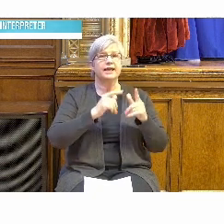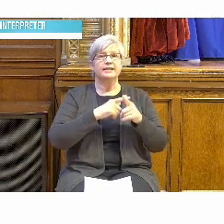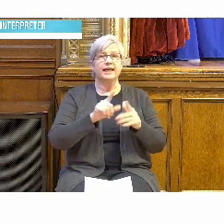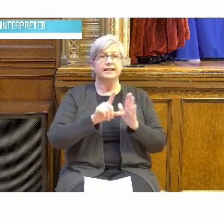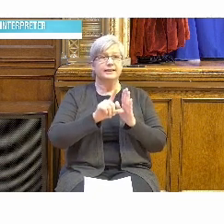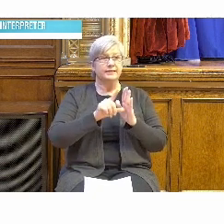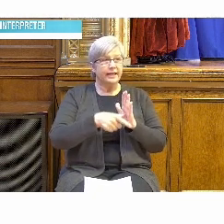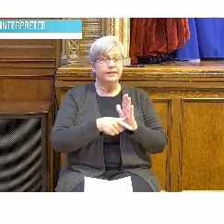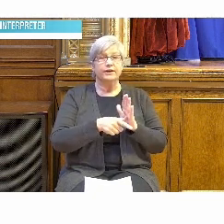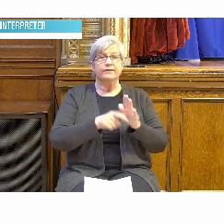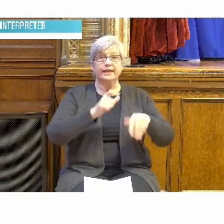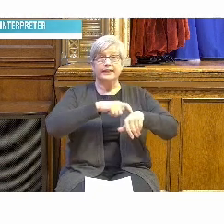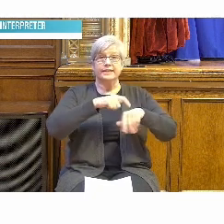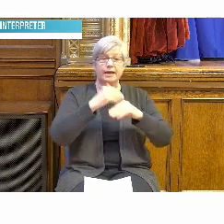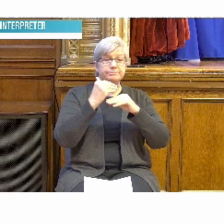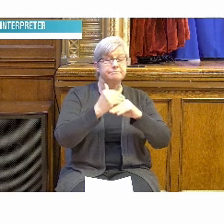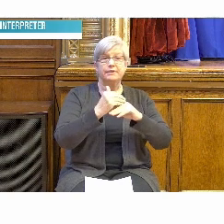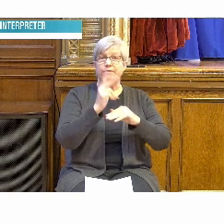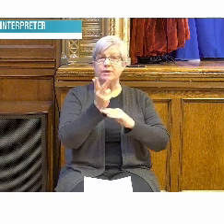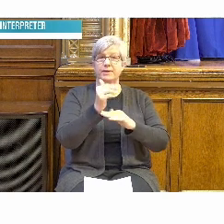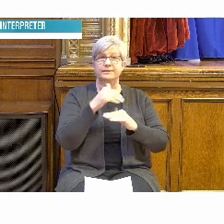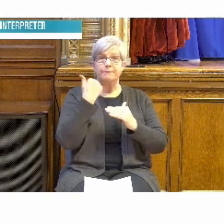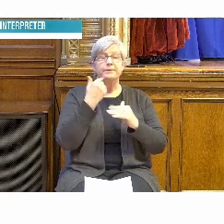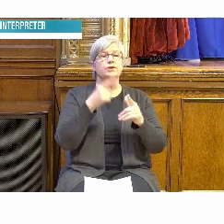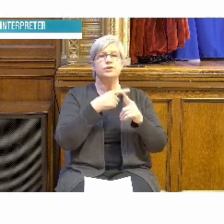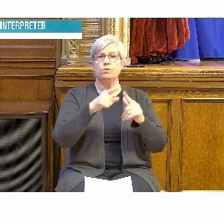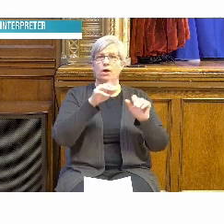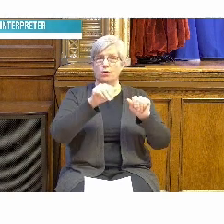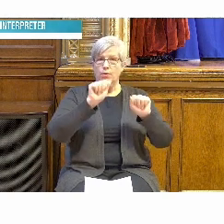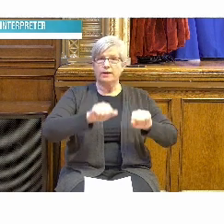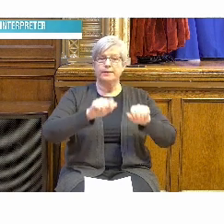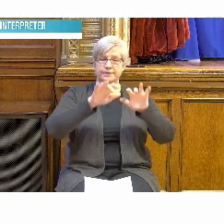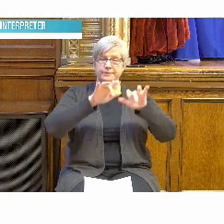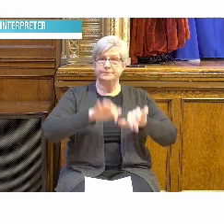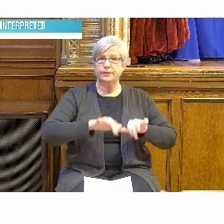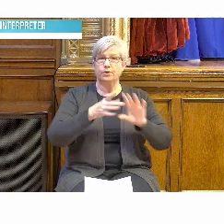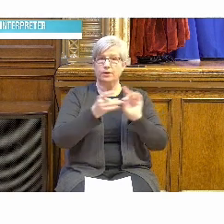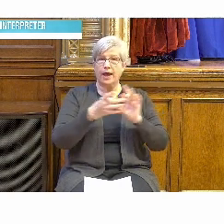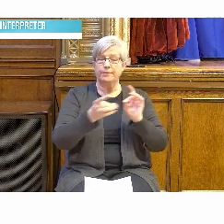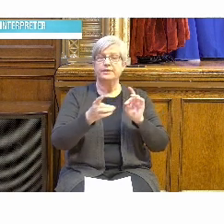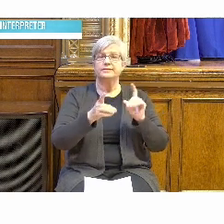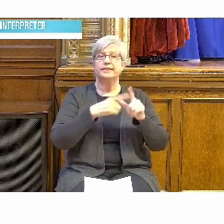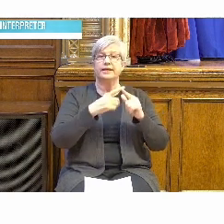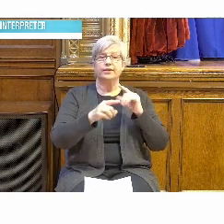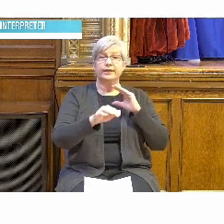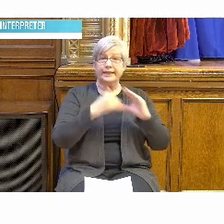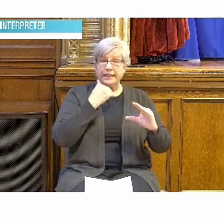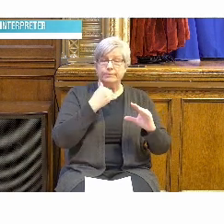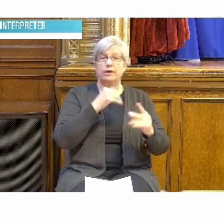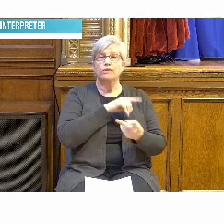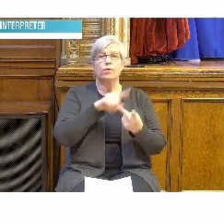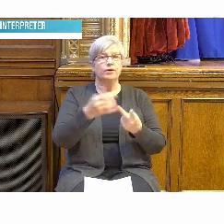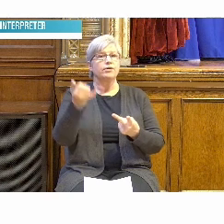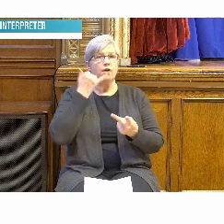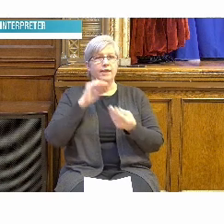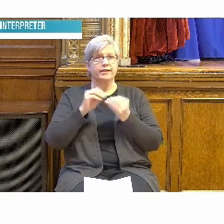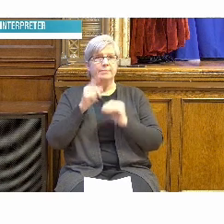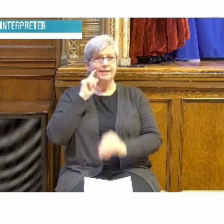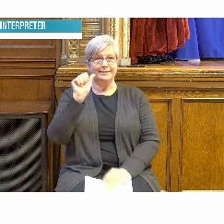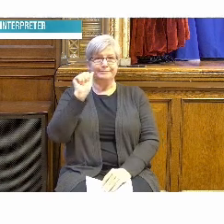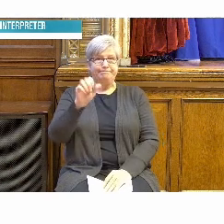don't have enough time within the 3 minutes, you are welcome to submit your testimony that you prepared via email or call that number